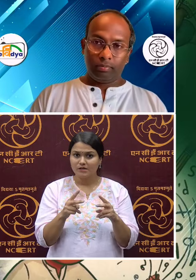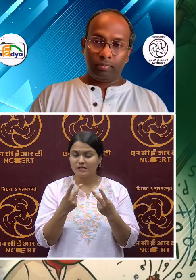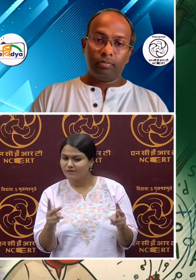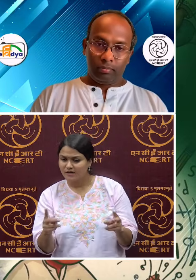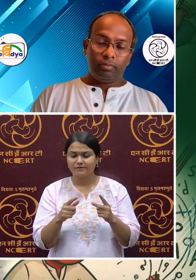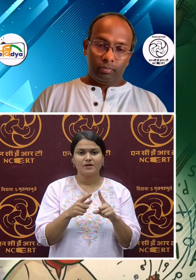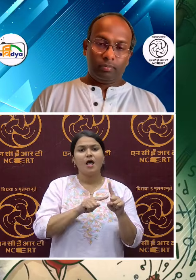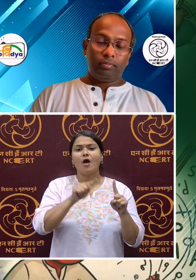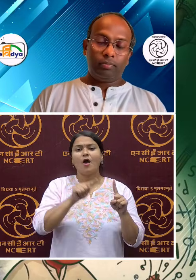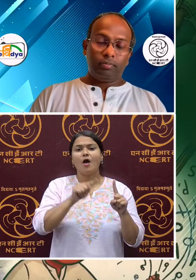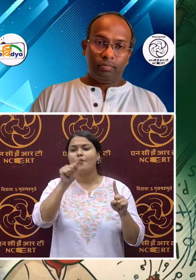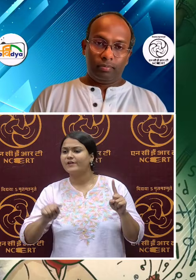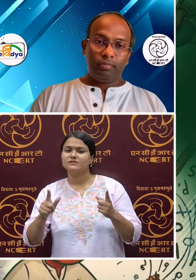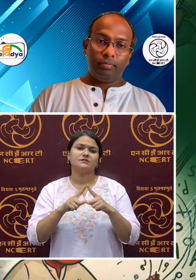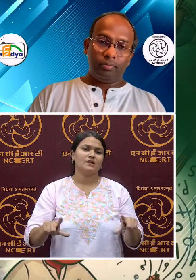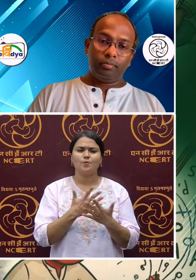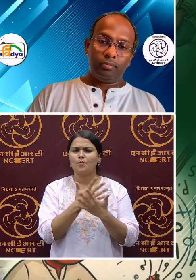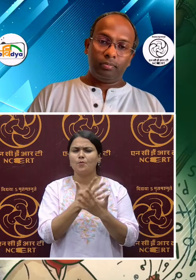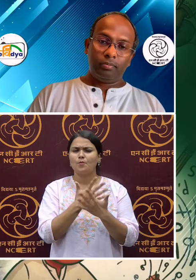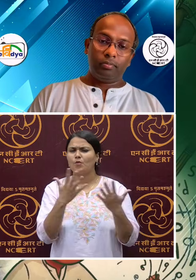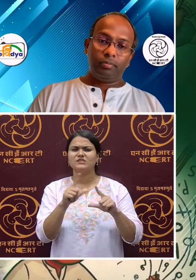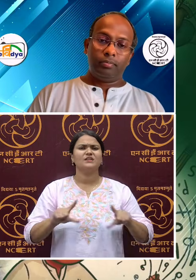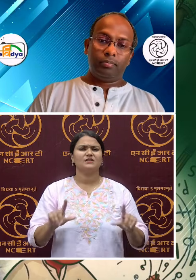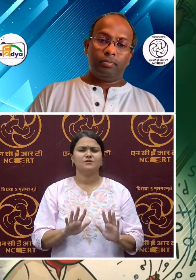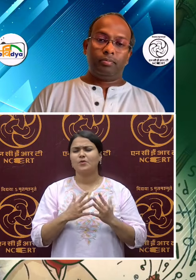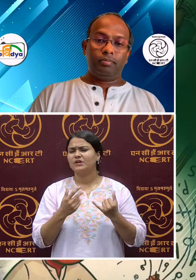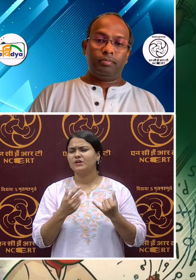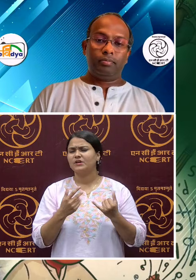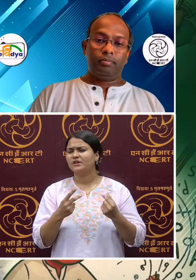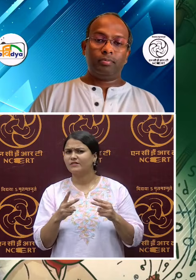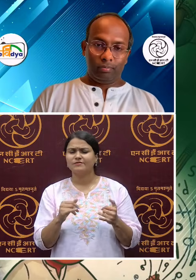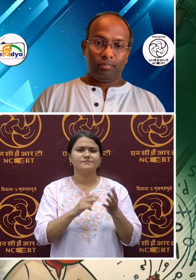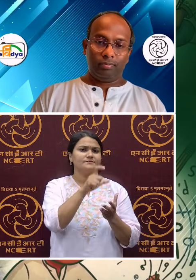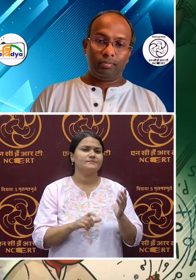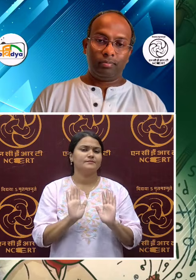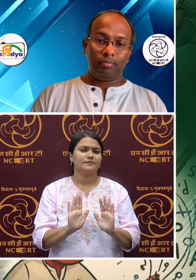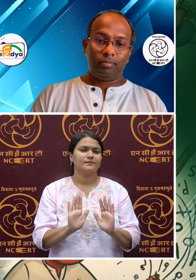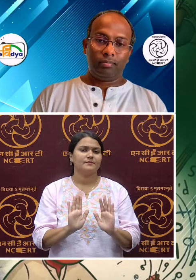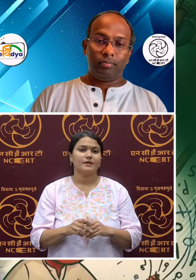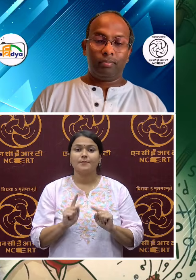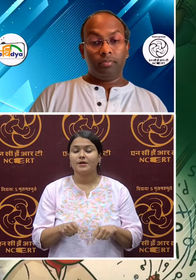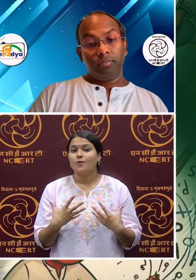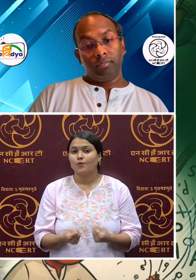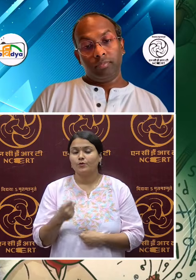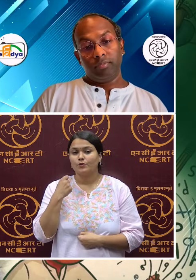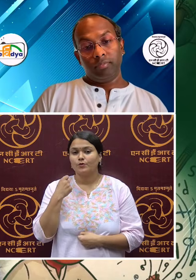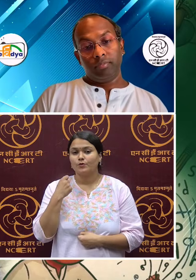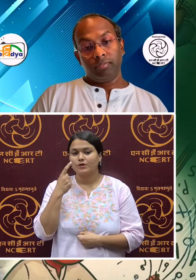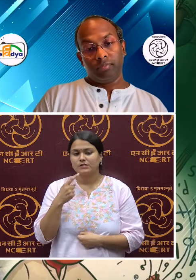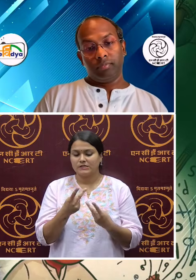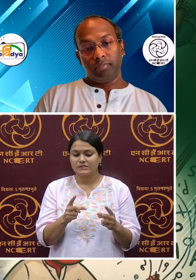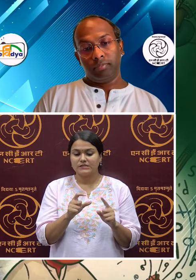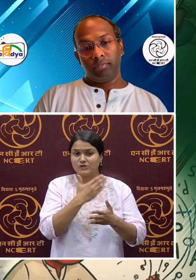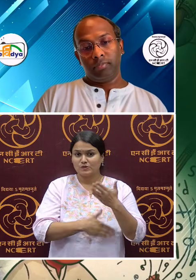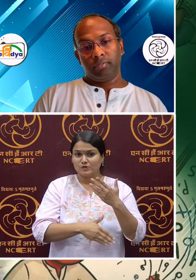have multilingual classrooms. So there are so many languages, so many scripts. Now I want to understand that how do symptoms of dyslexia and